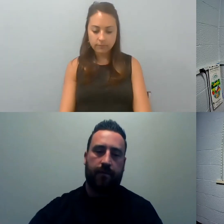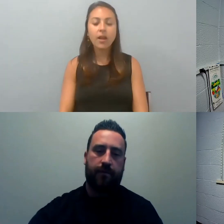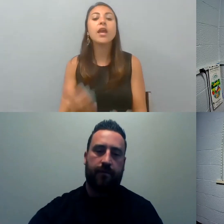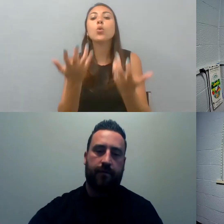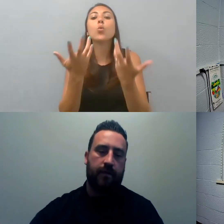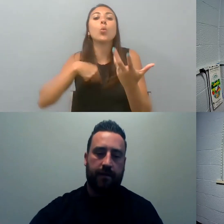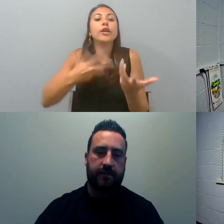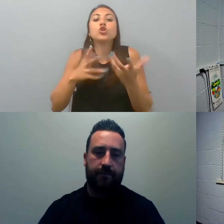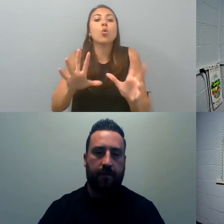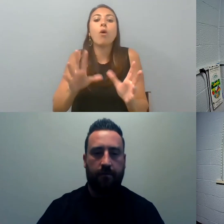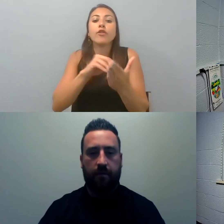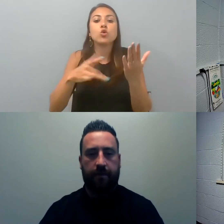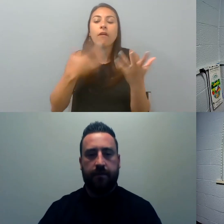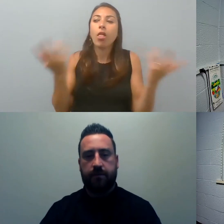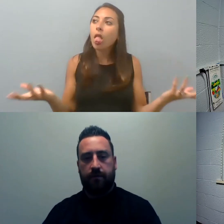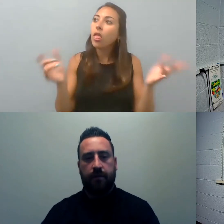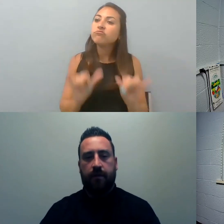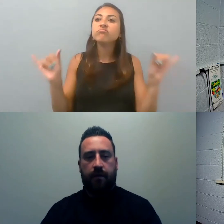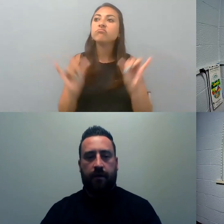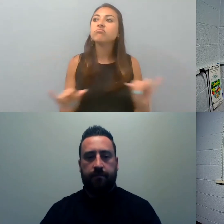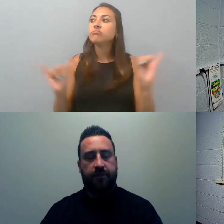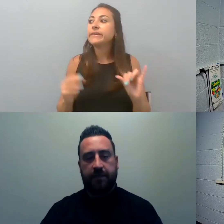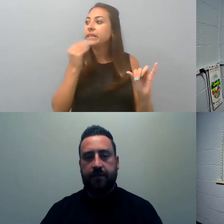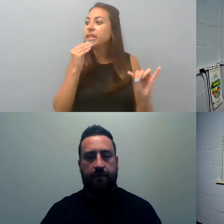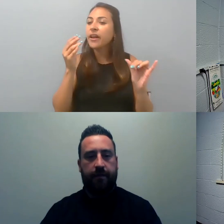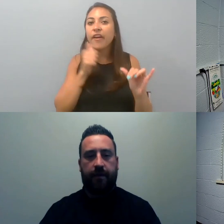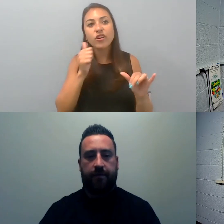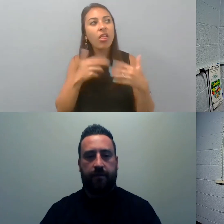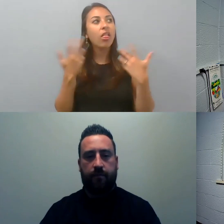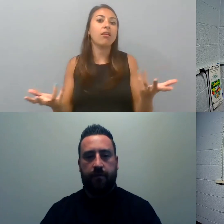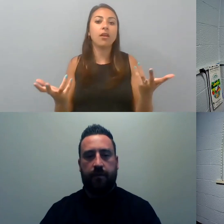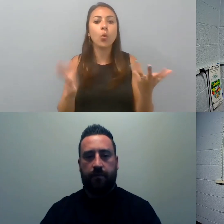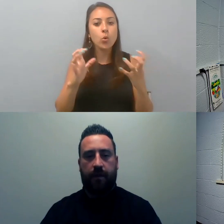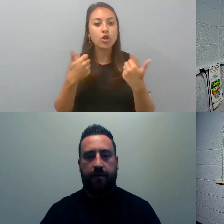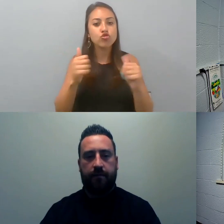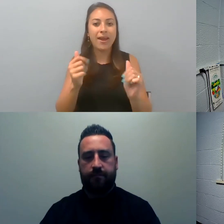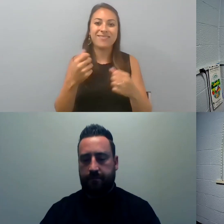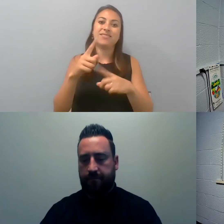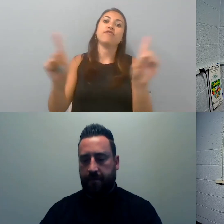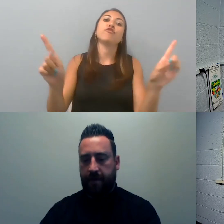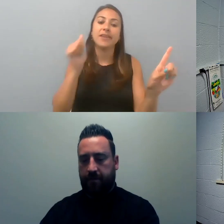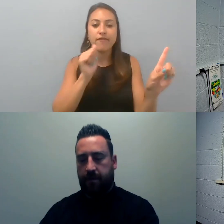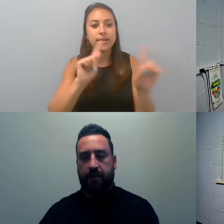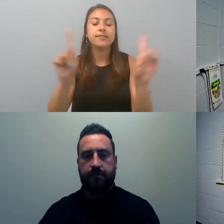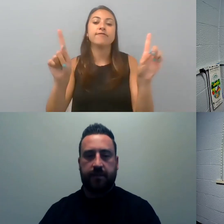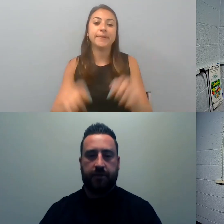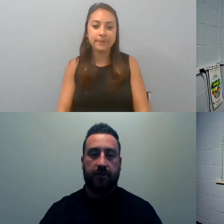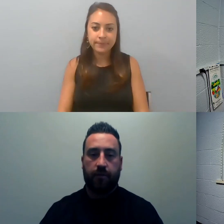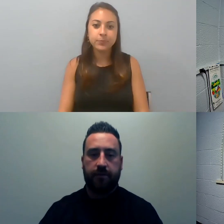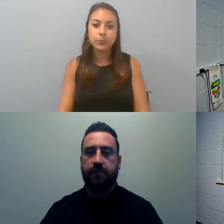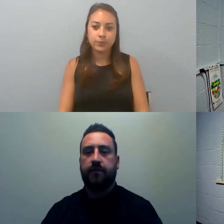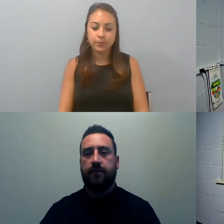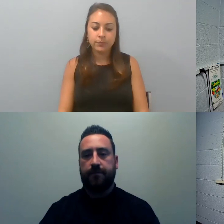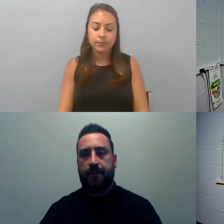bored of eating the same thing over and over again. So Jesse nailed it. I think we rely very heavily on customization and